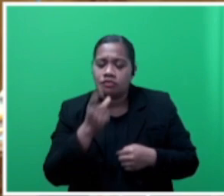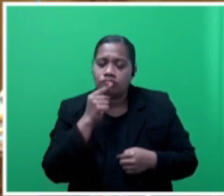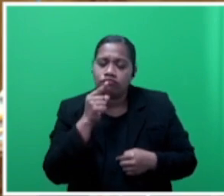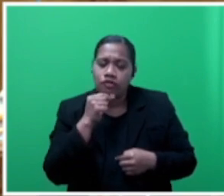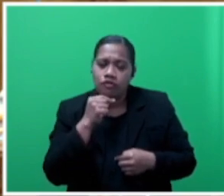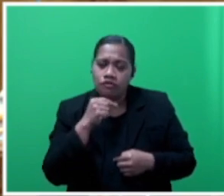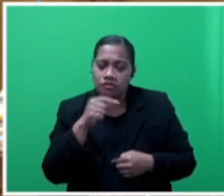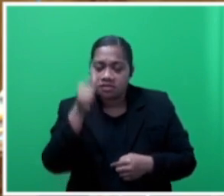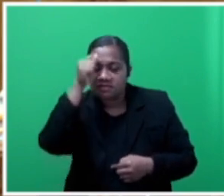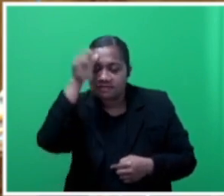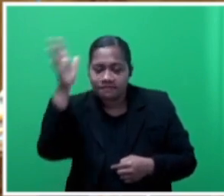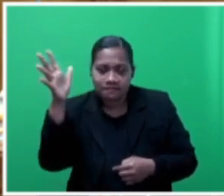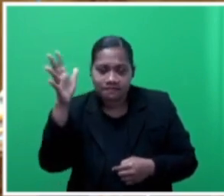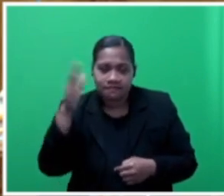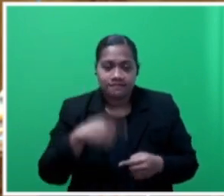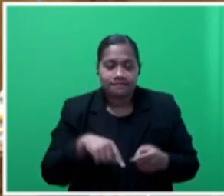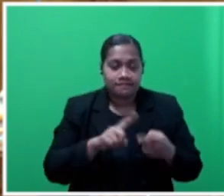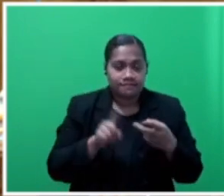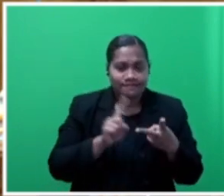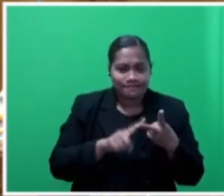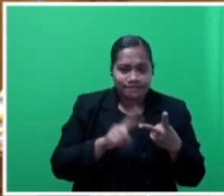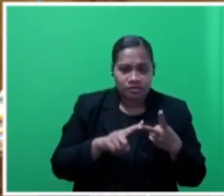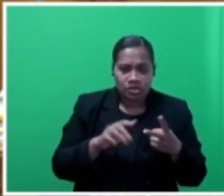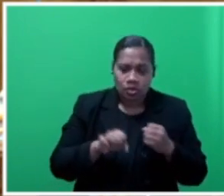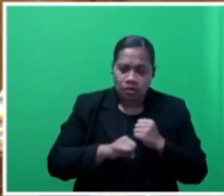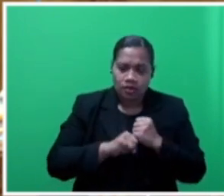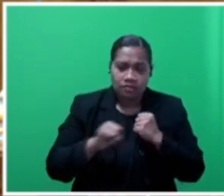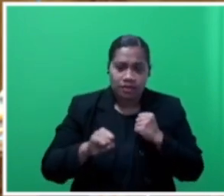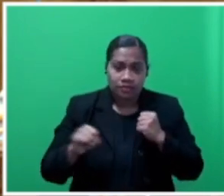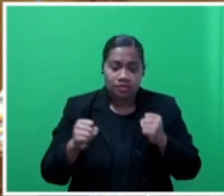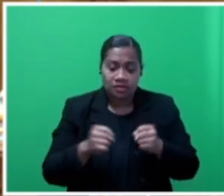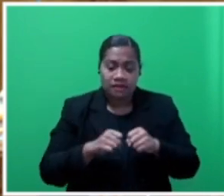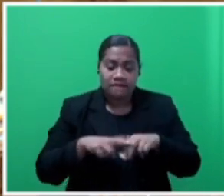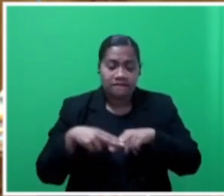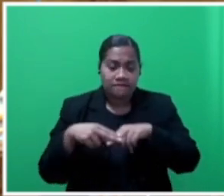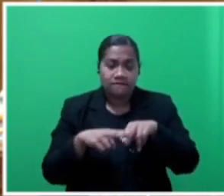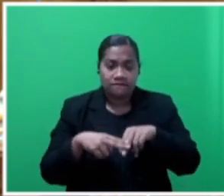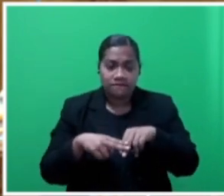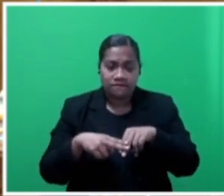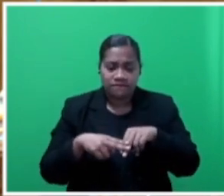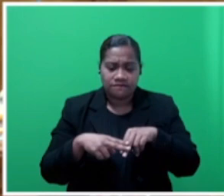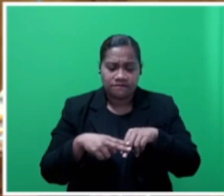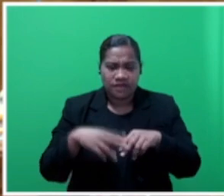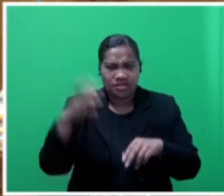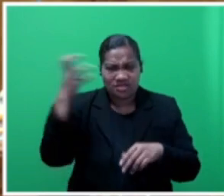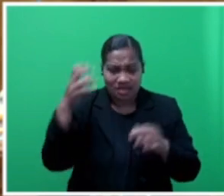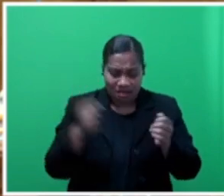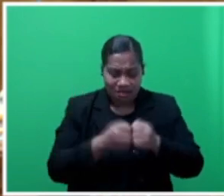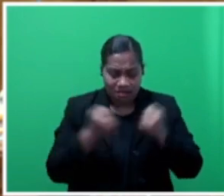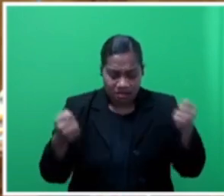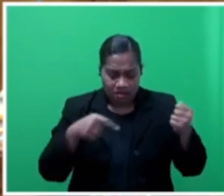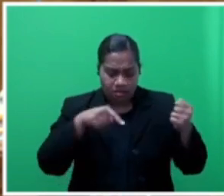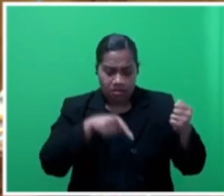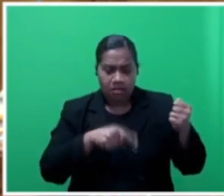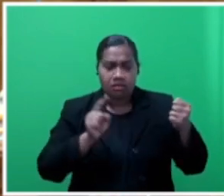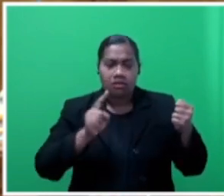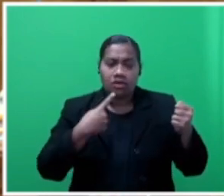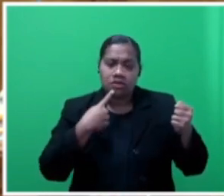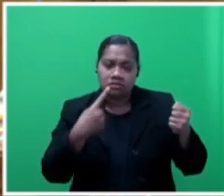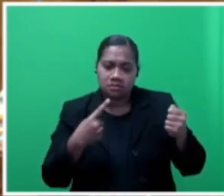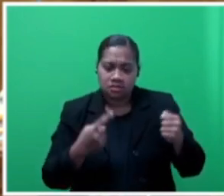Second, in a statement published in the Fiji Sun of 11th May 2022, claiming that the previous